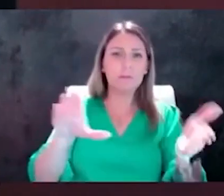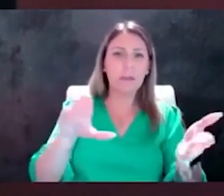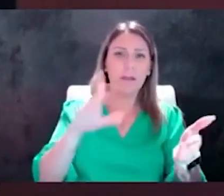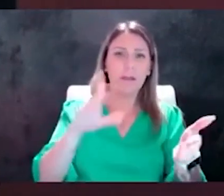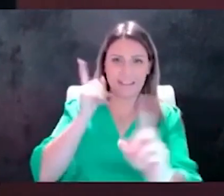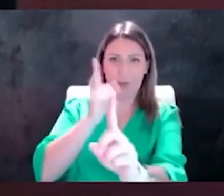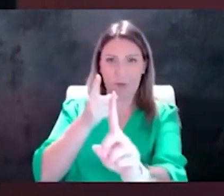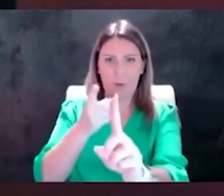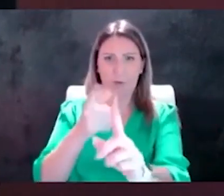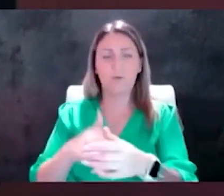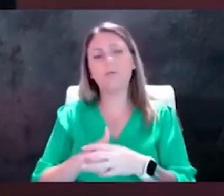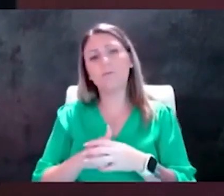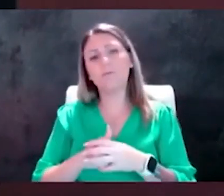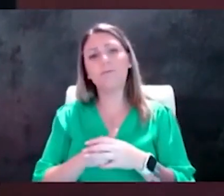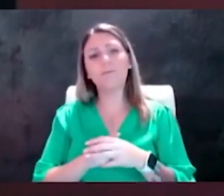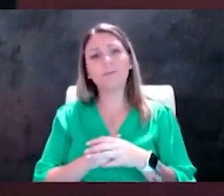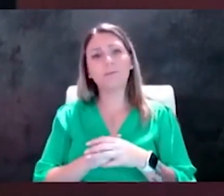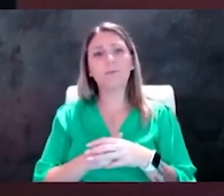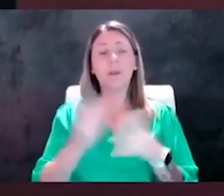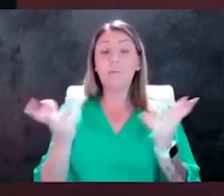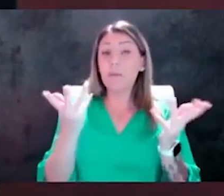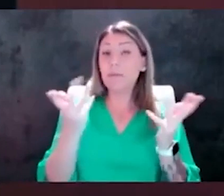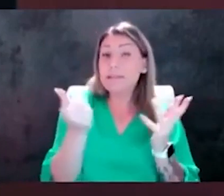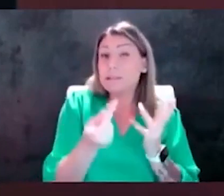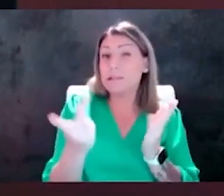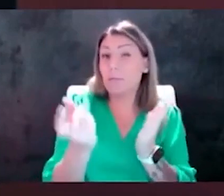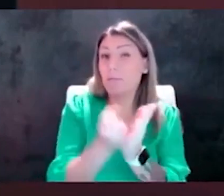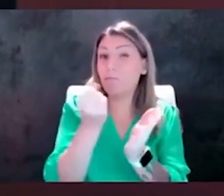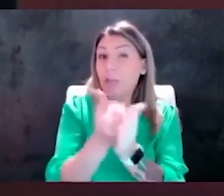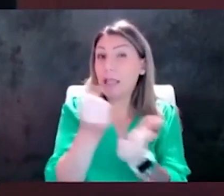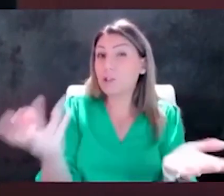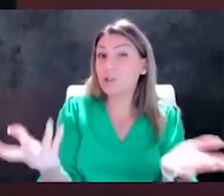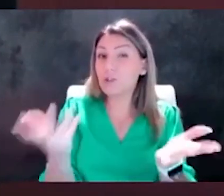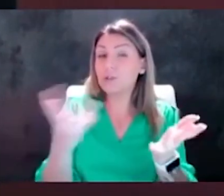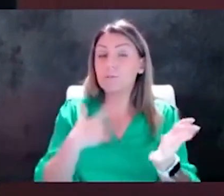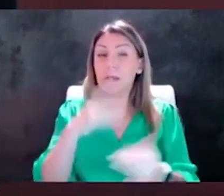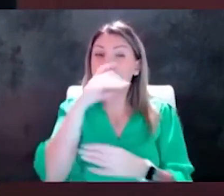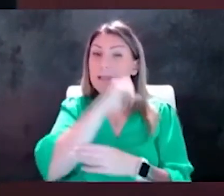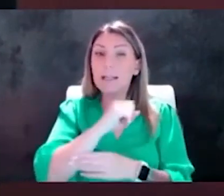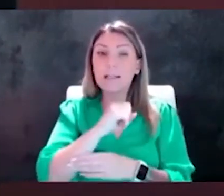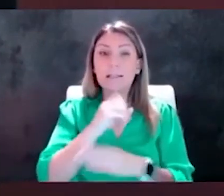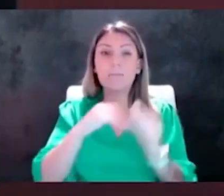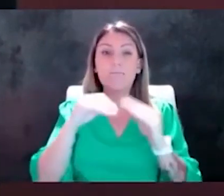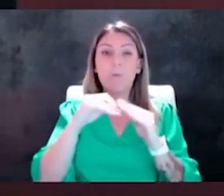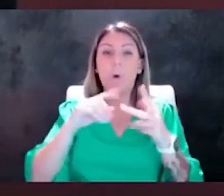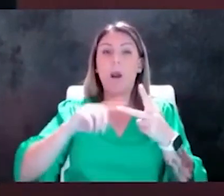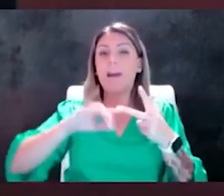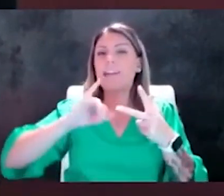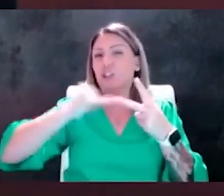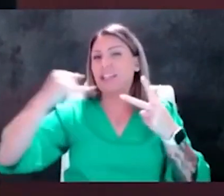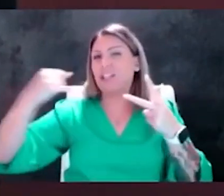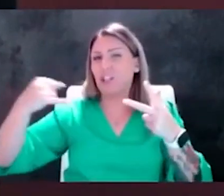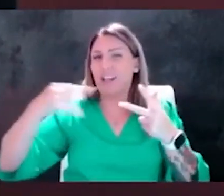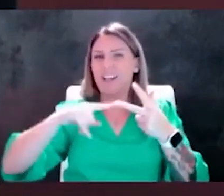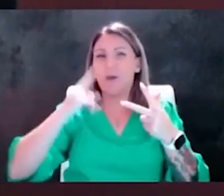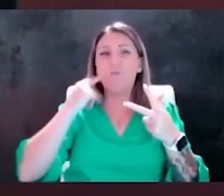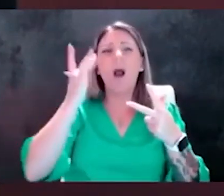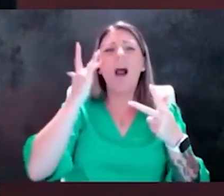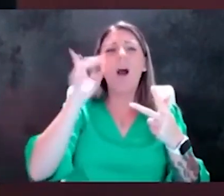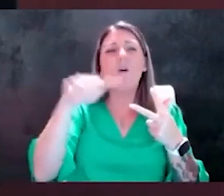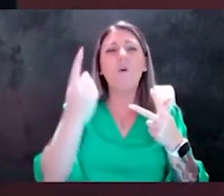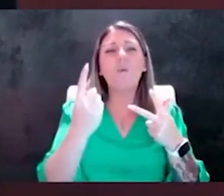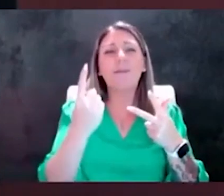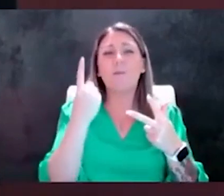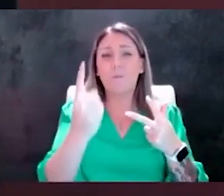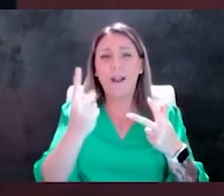that there may be some advantages. My guess is we'll see it more with the J&J vaccines because they only got one dose to start with. I